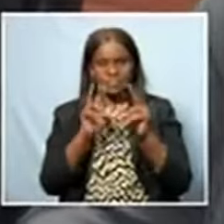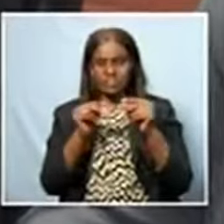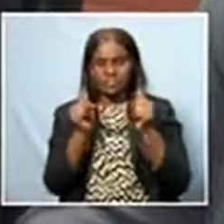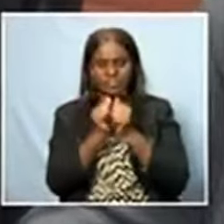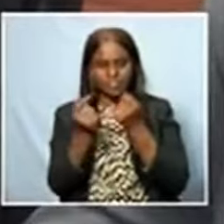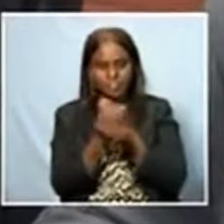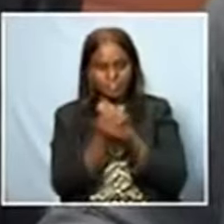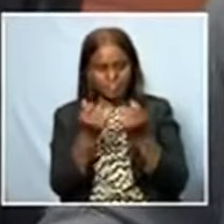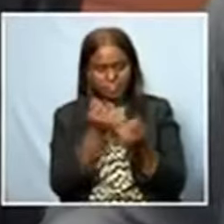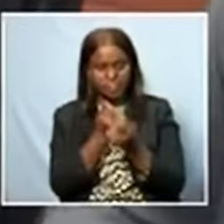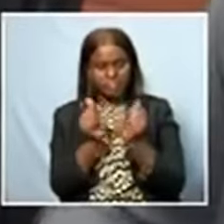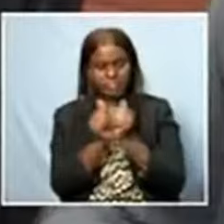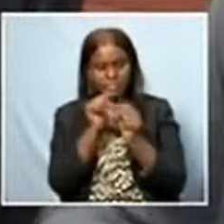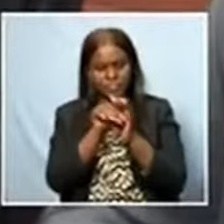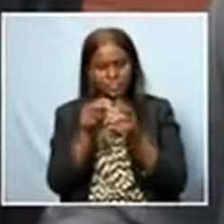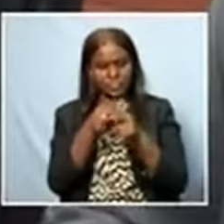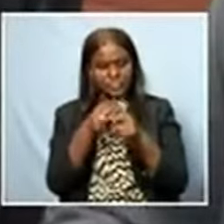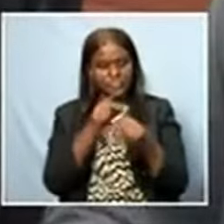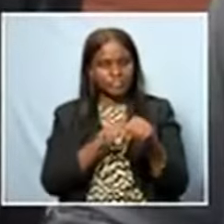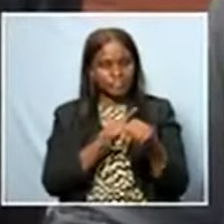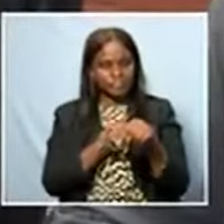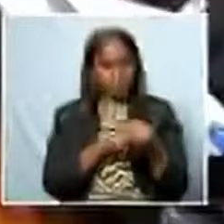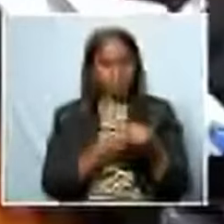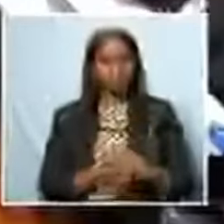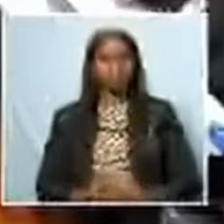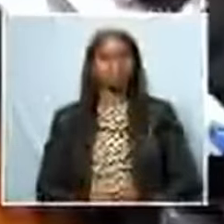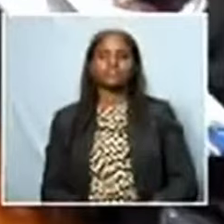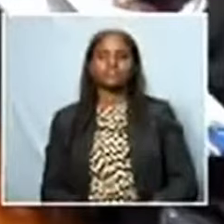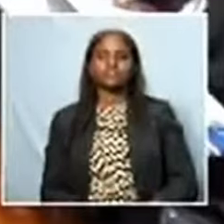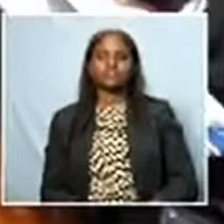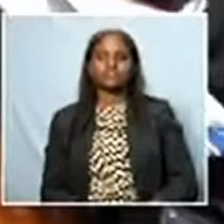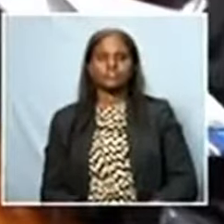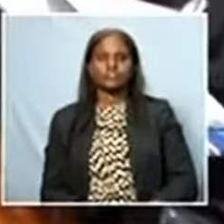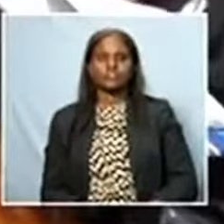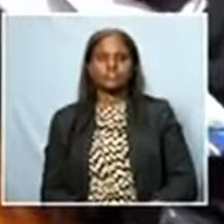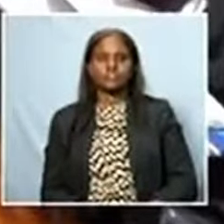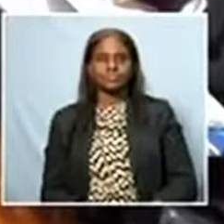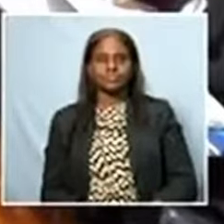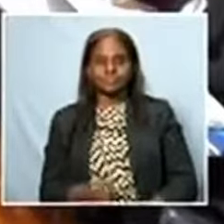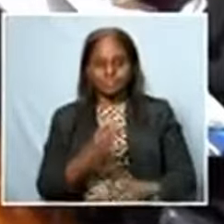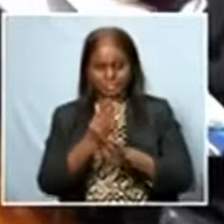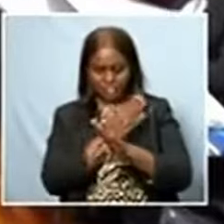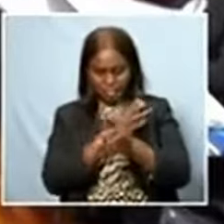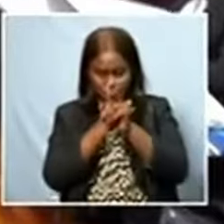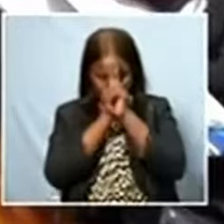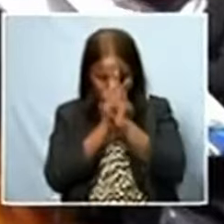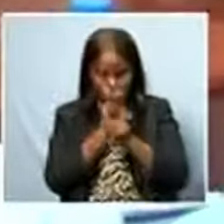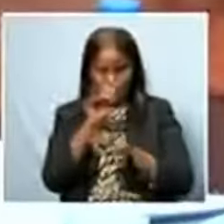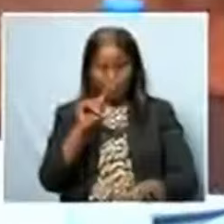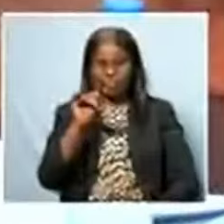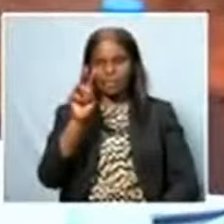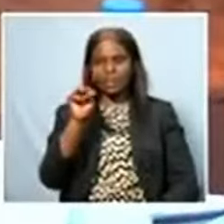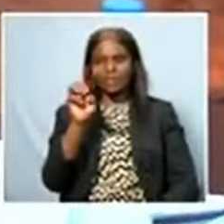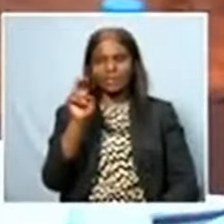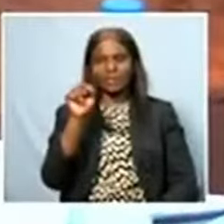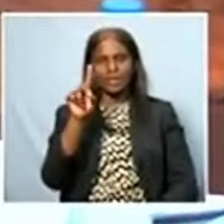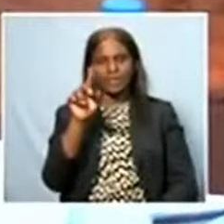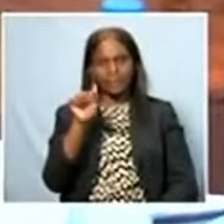changes just within a short time? Thank you so much. Okay. Maybe before Honorable Mumba and Honorable Nyirenda comes on the same